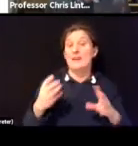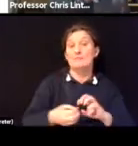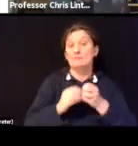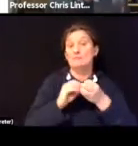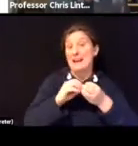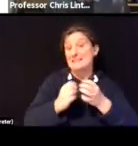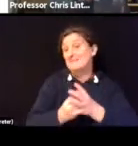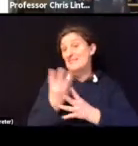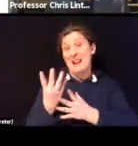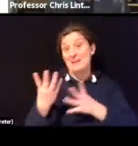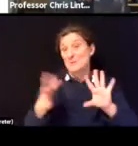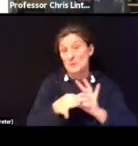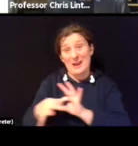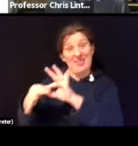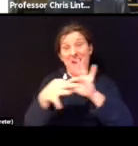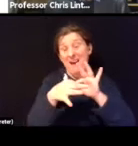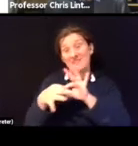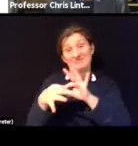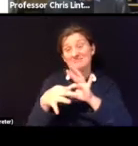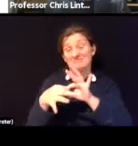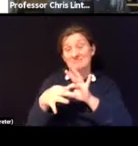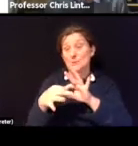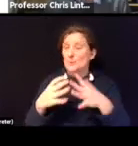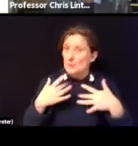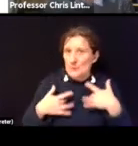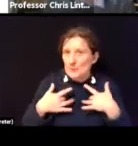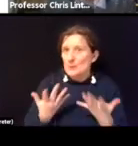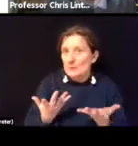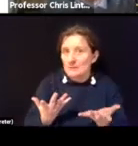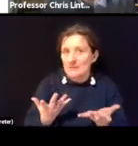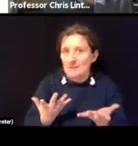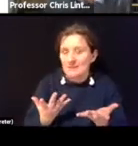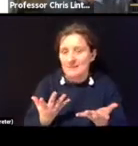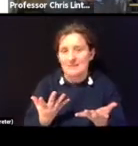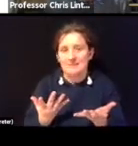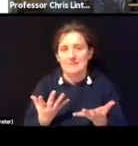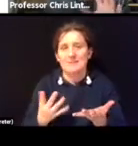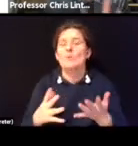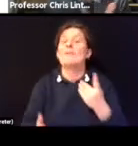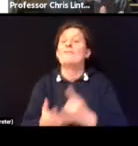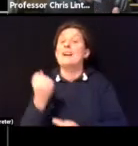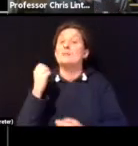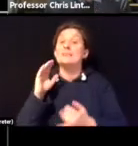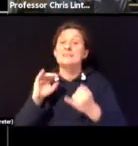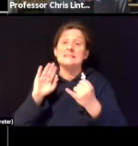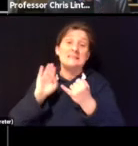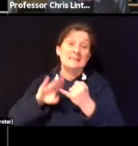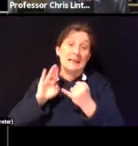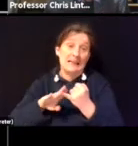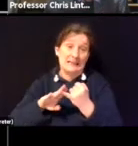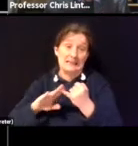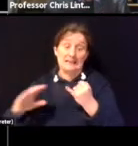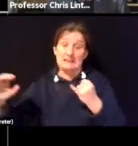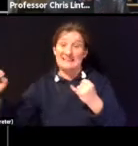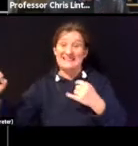evolved together. It's kind of a fascinating thing. We've actually even found a 6th planet, which almost but doesn't quite